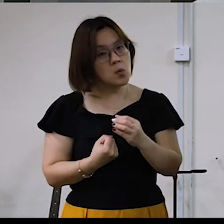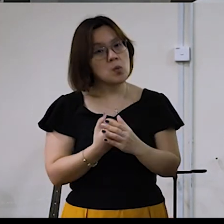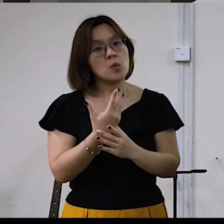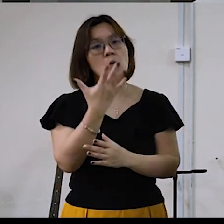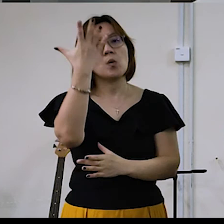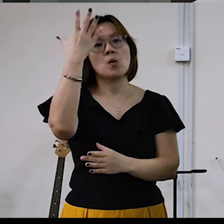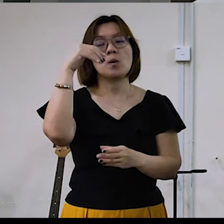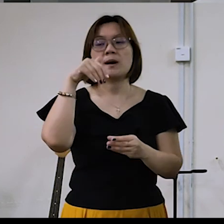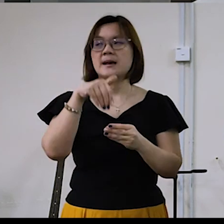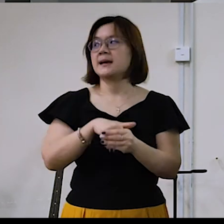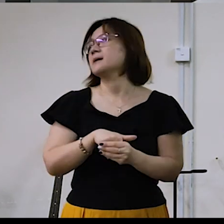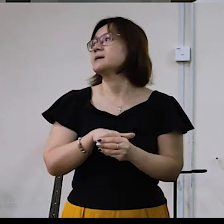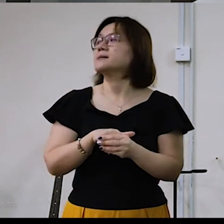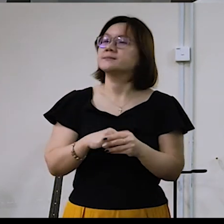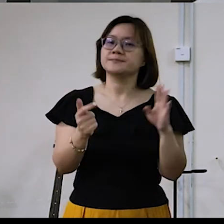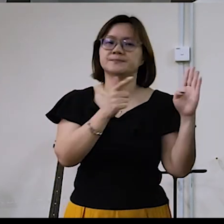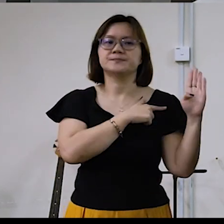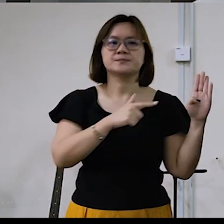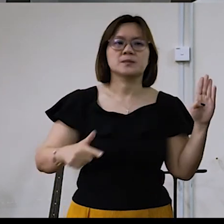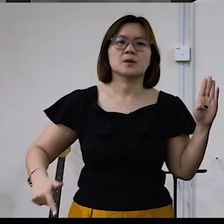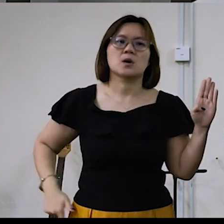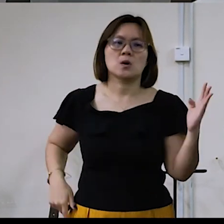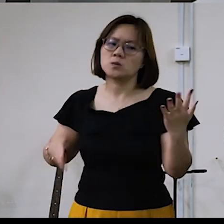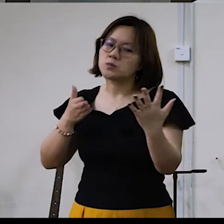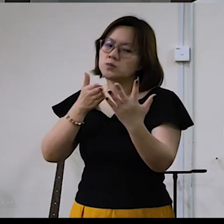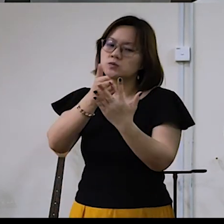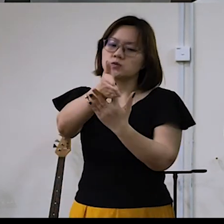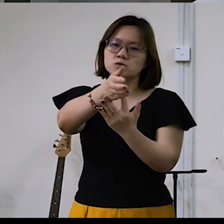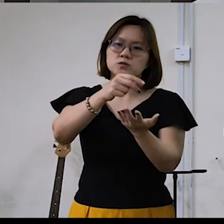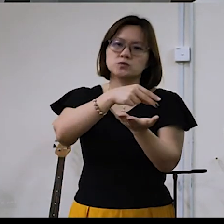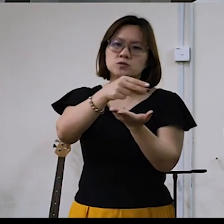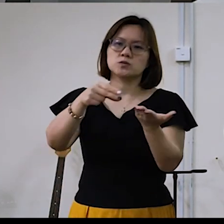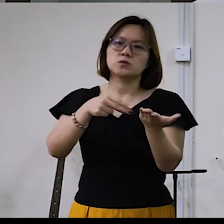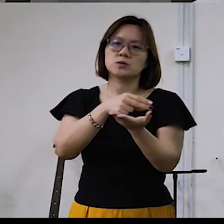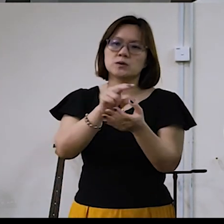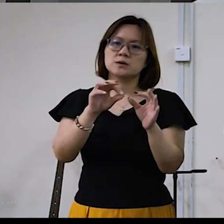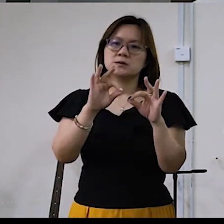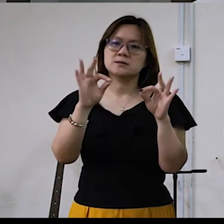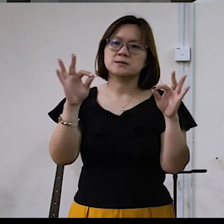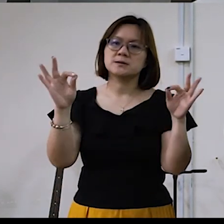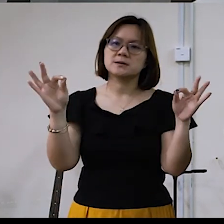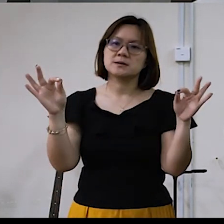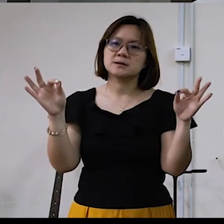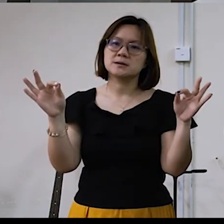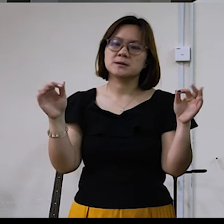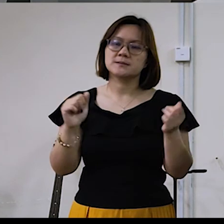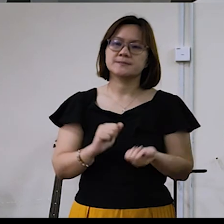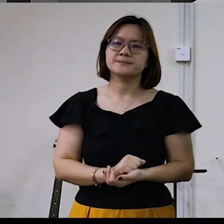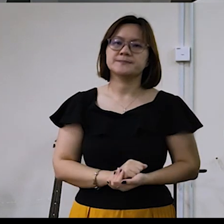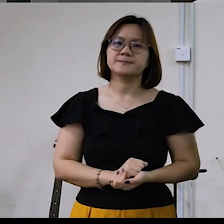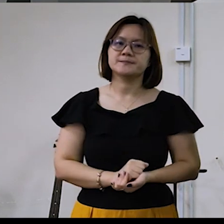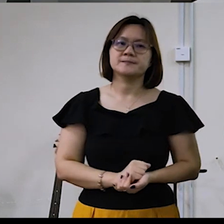up. Grow up in the Lord through the Holy Spirit. Hallelujah. Thank you, Jesus.